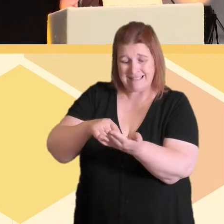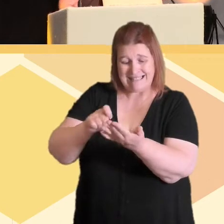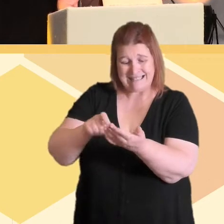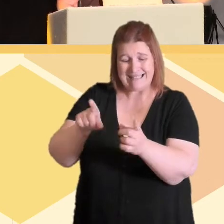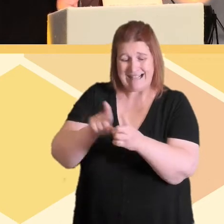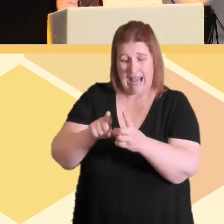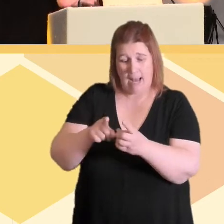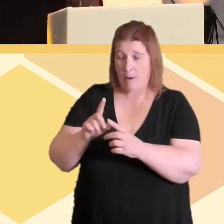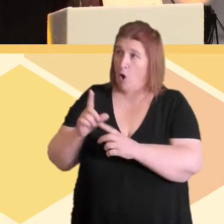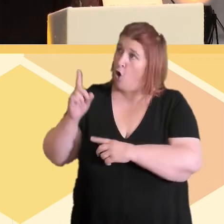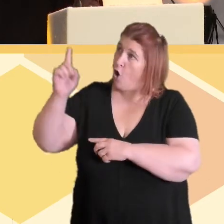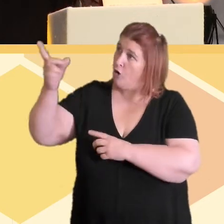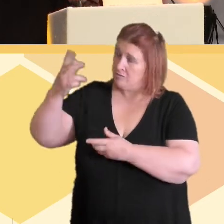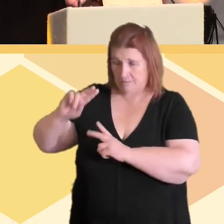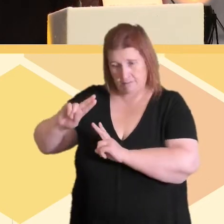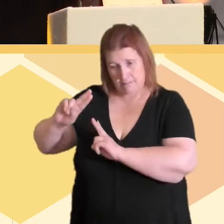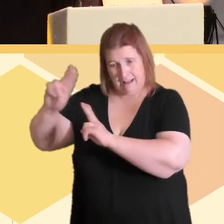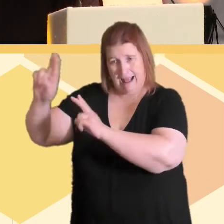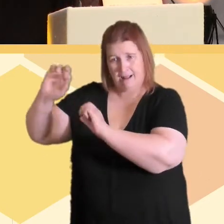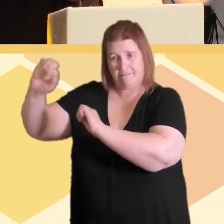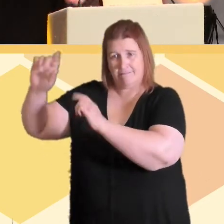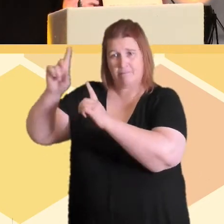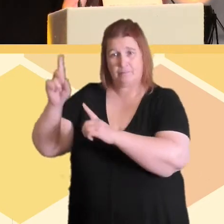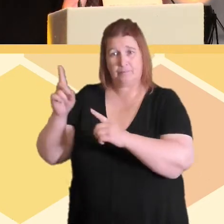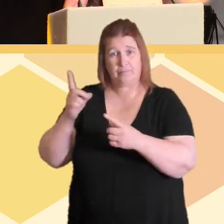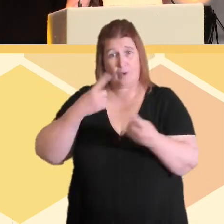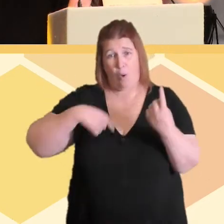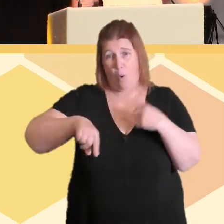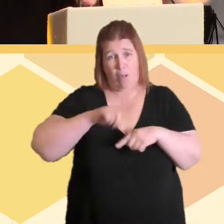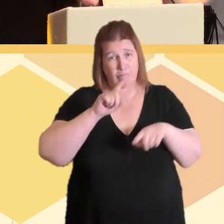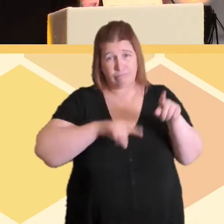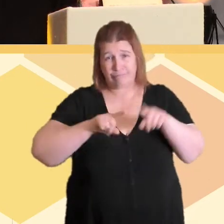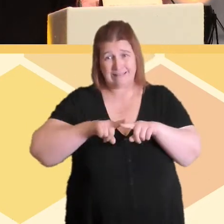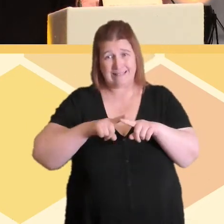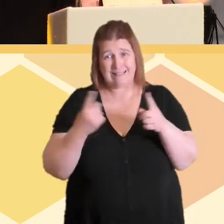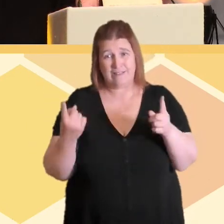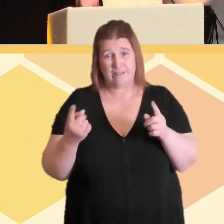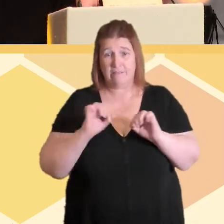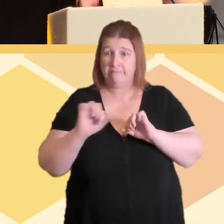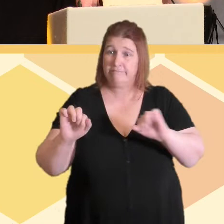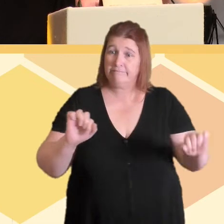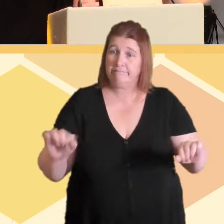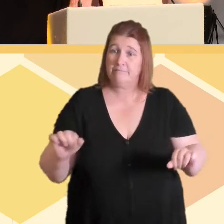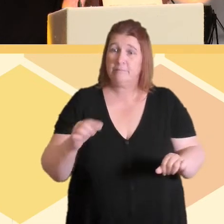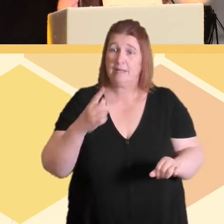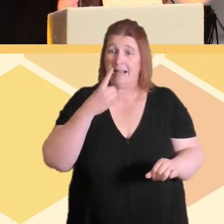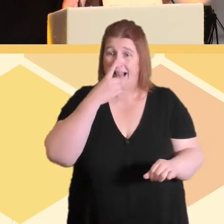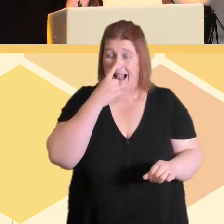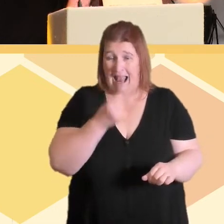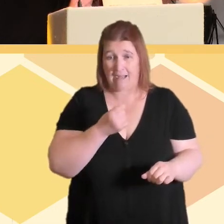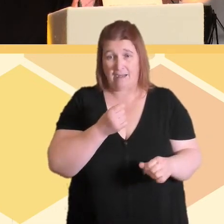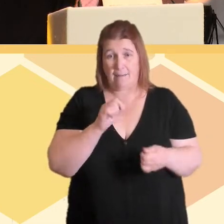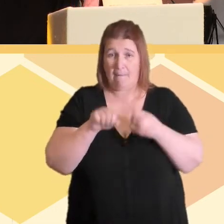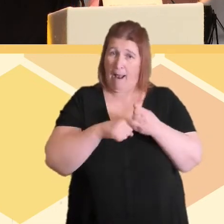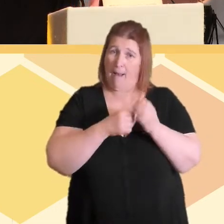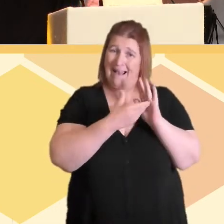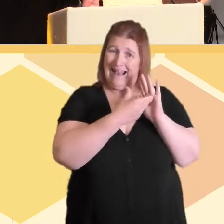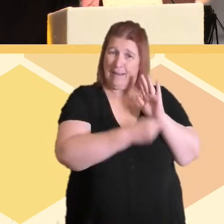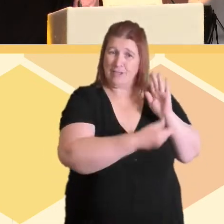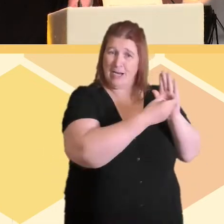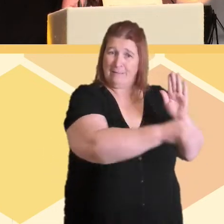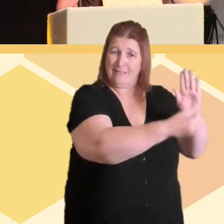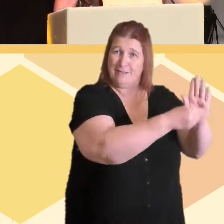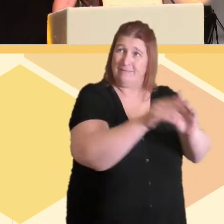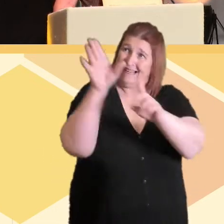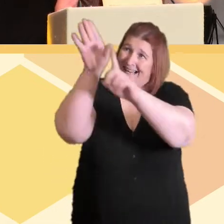God's." Each of us are different in so many ways, and yet we each have the capacity to be true images of the one who gave